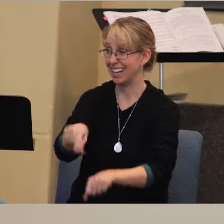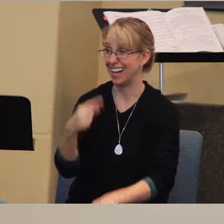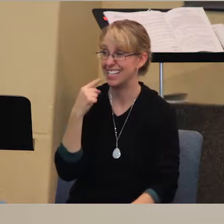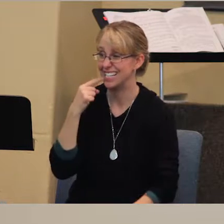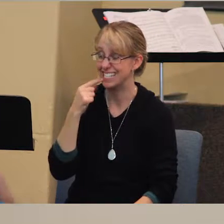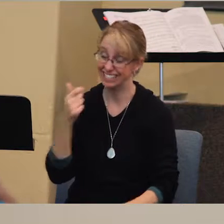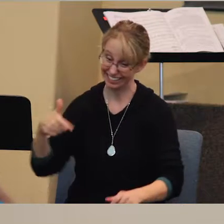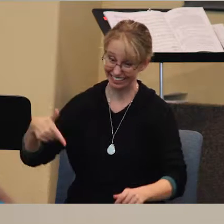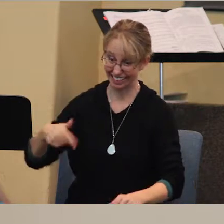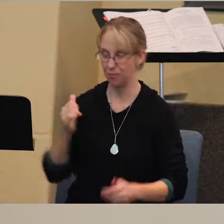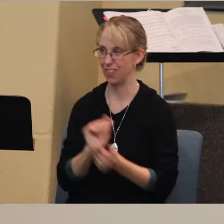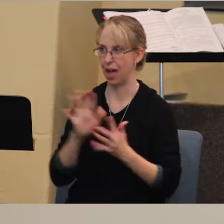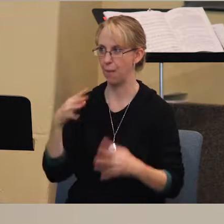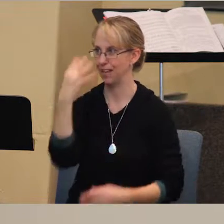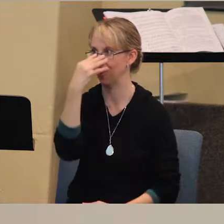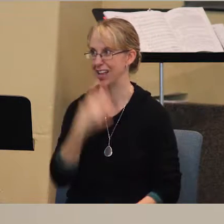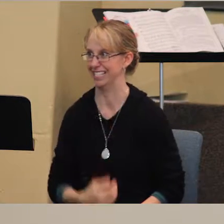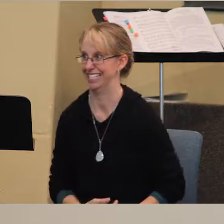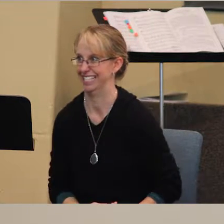crazy